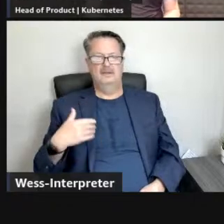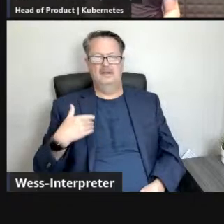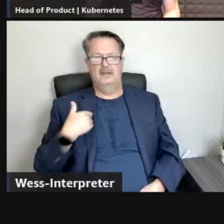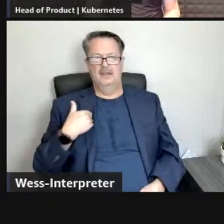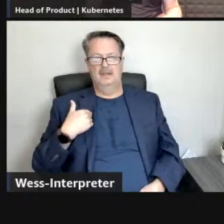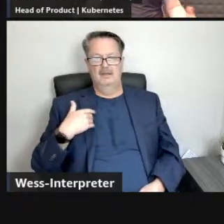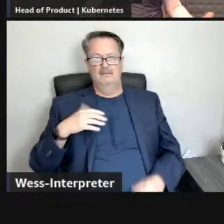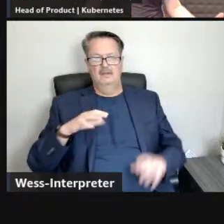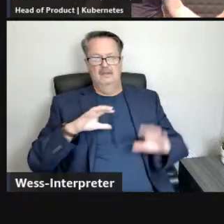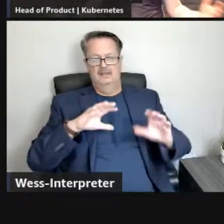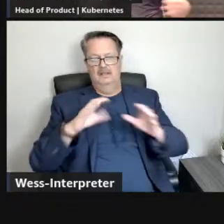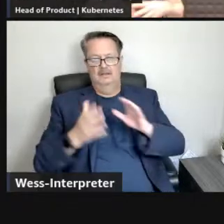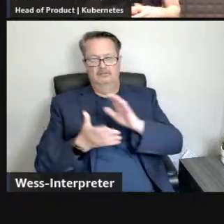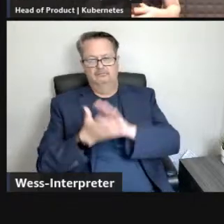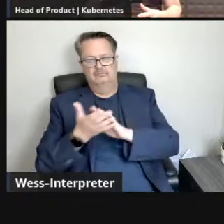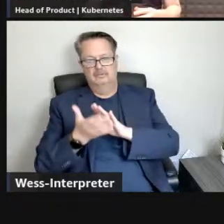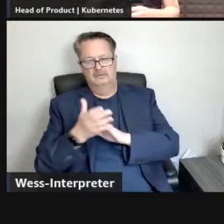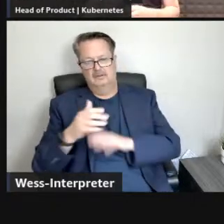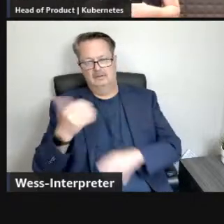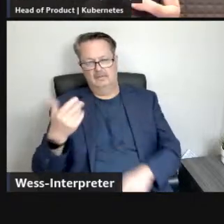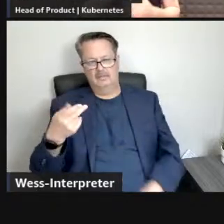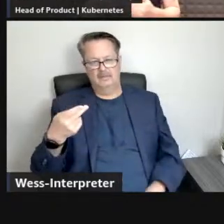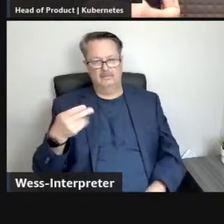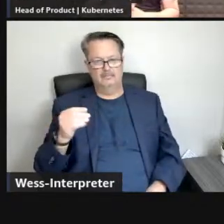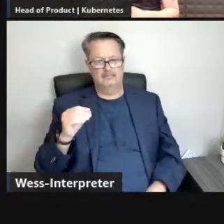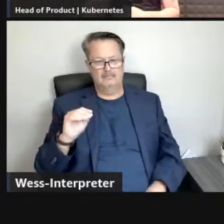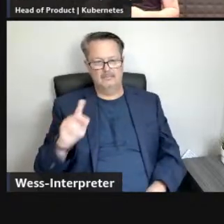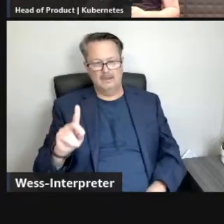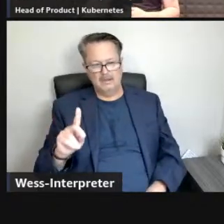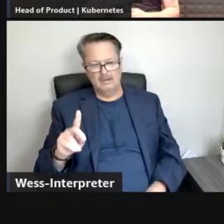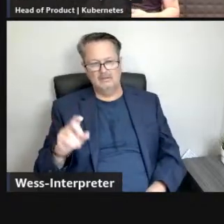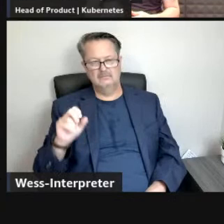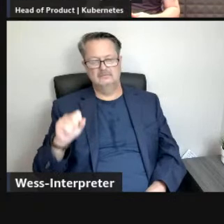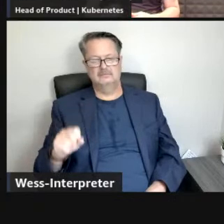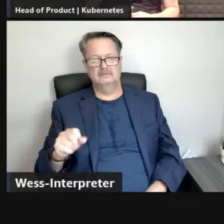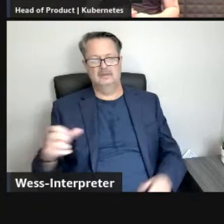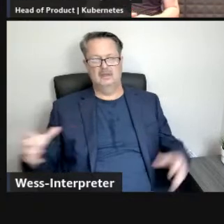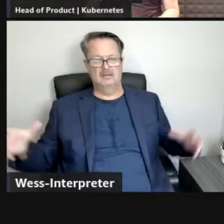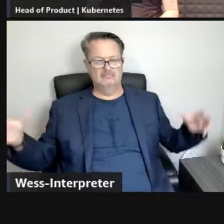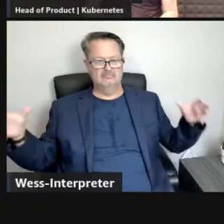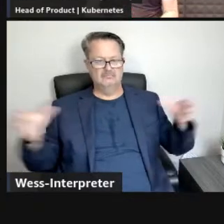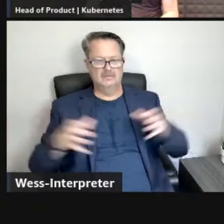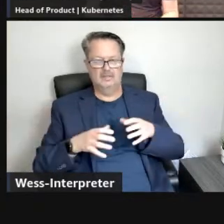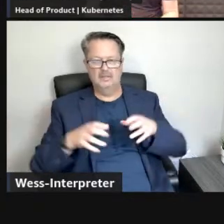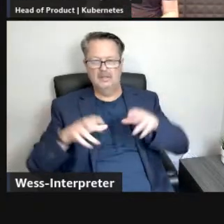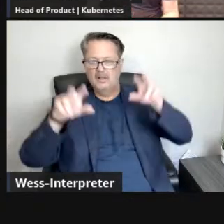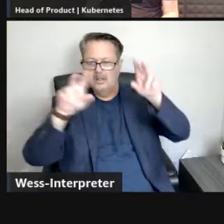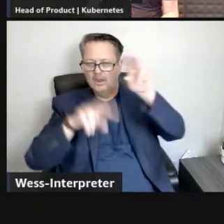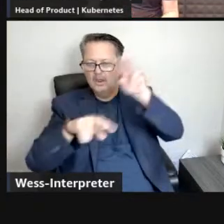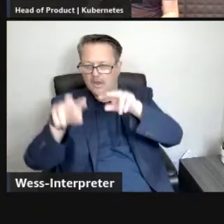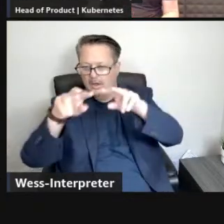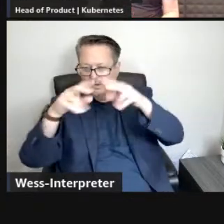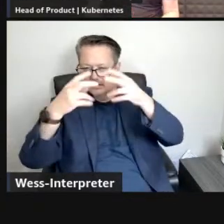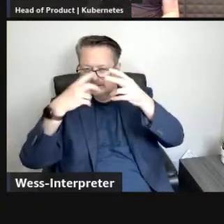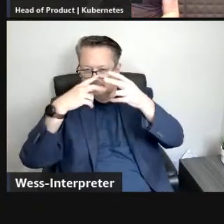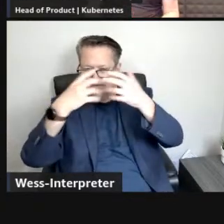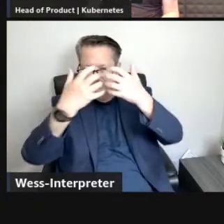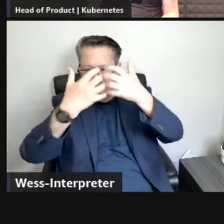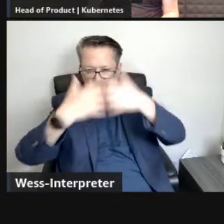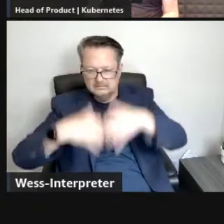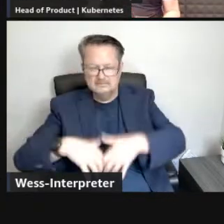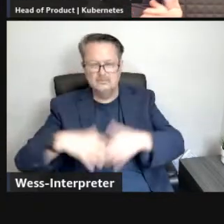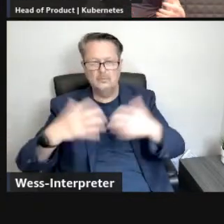in other clouds as well. And we can pull those clusters together and be able to quickly look through them and understand what's happening with them.